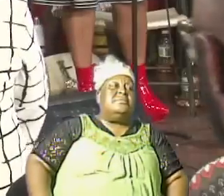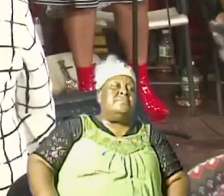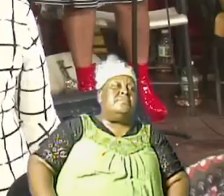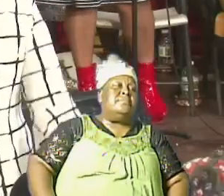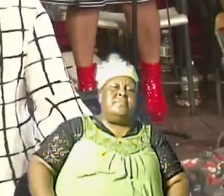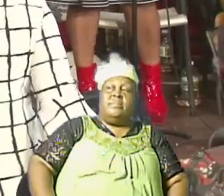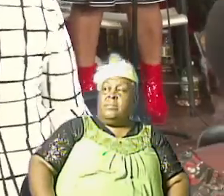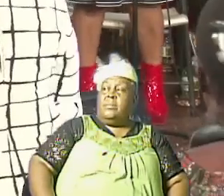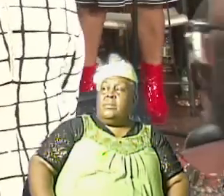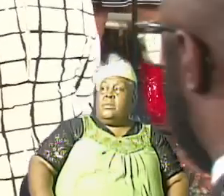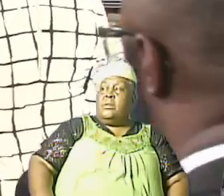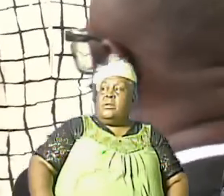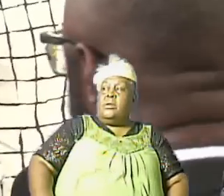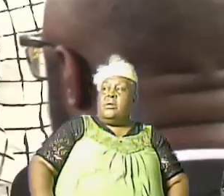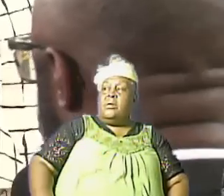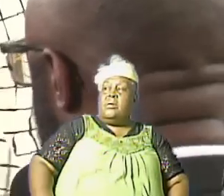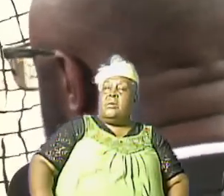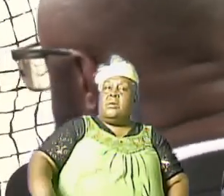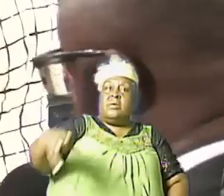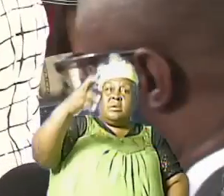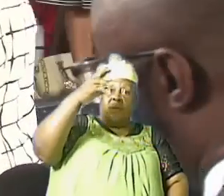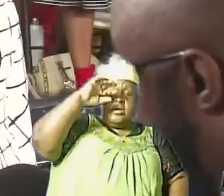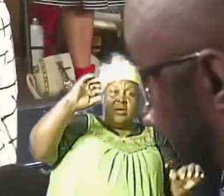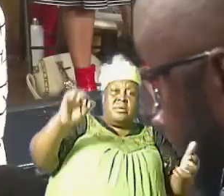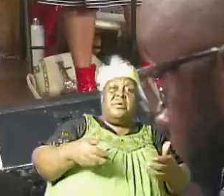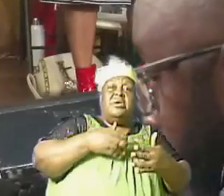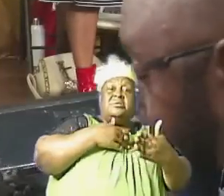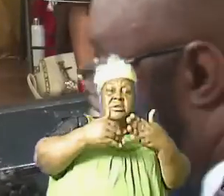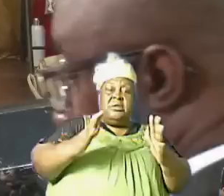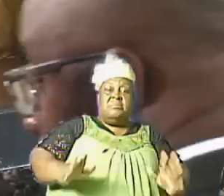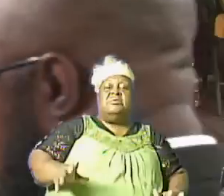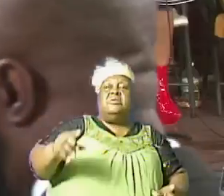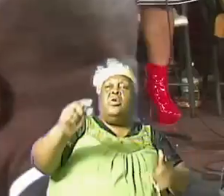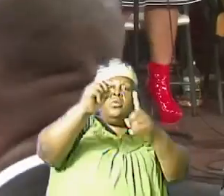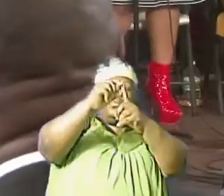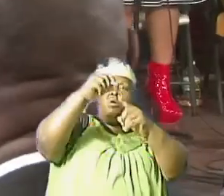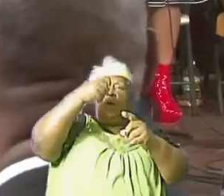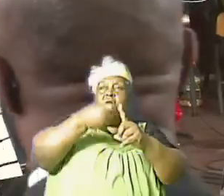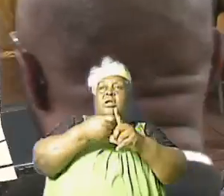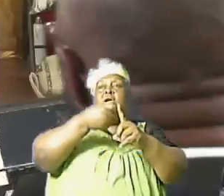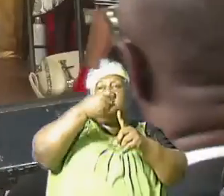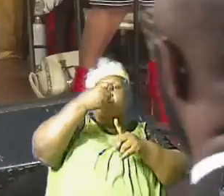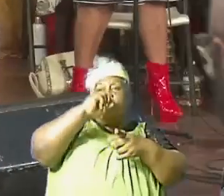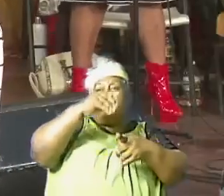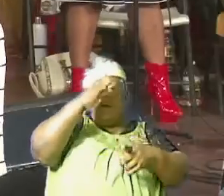Hallelujah. Greet your neighbor and tell your neighbor there's a word from God in the house.